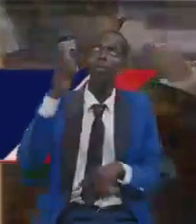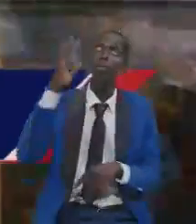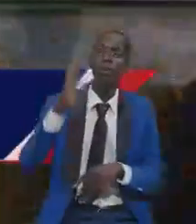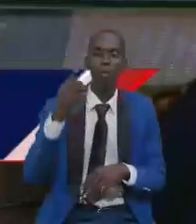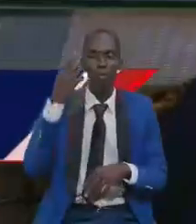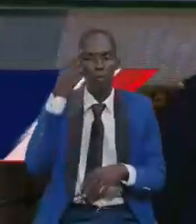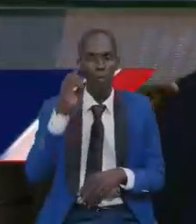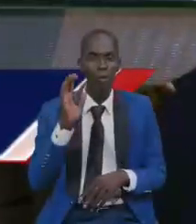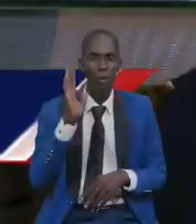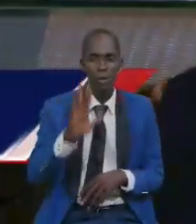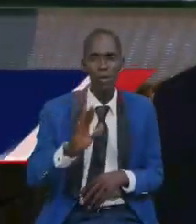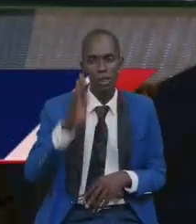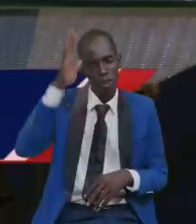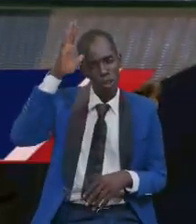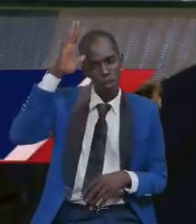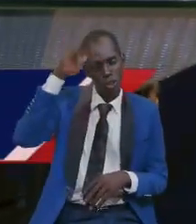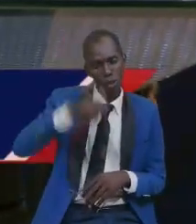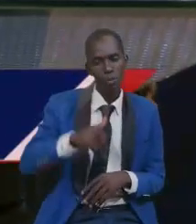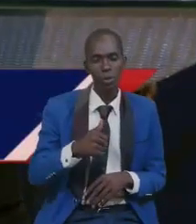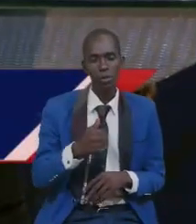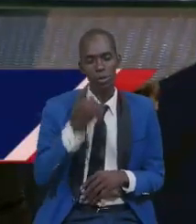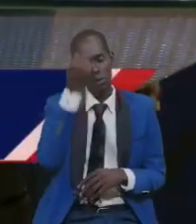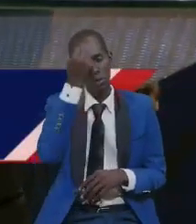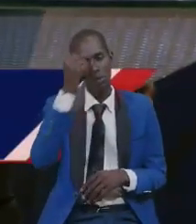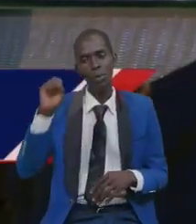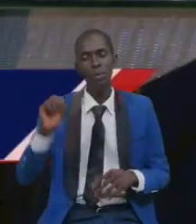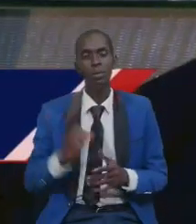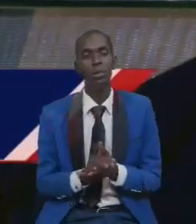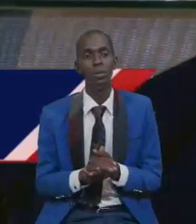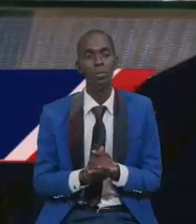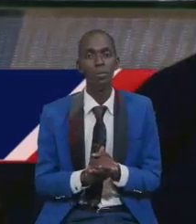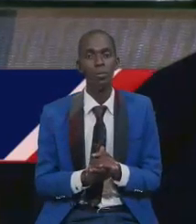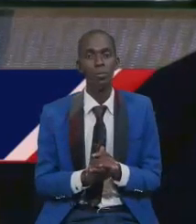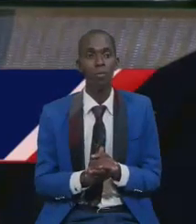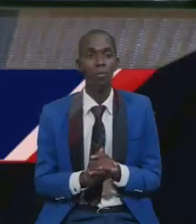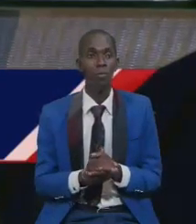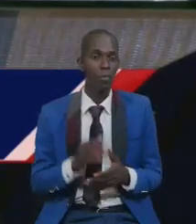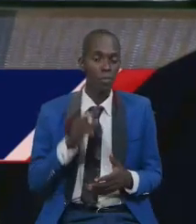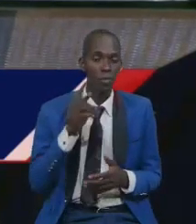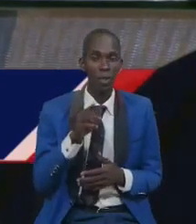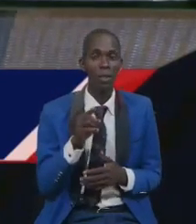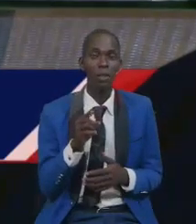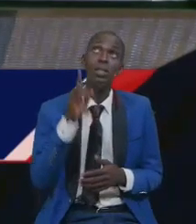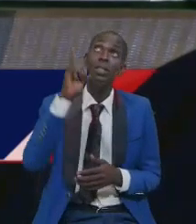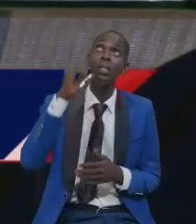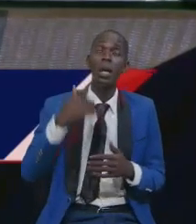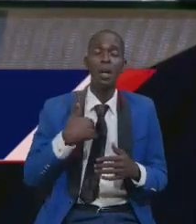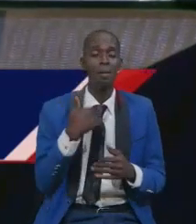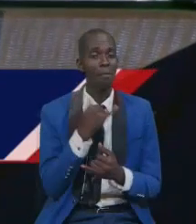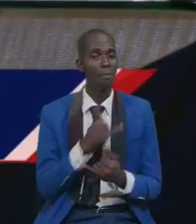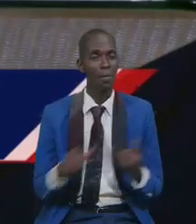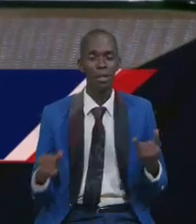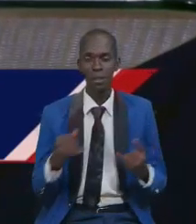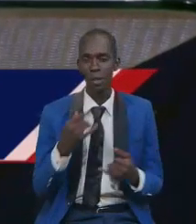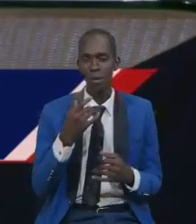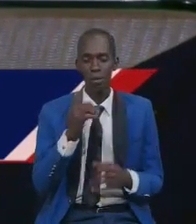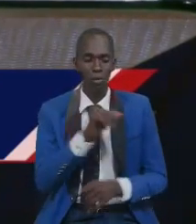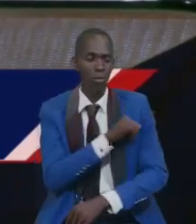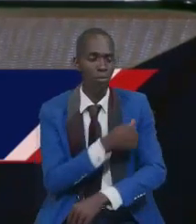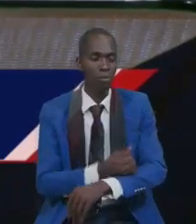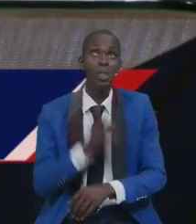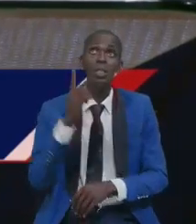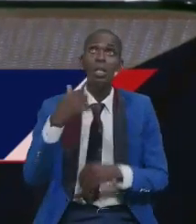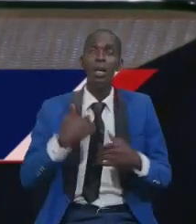himself like God. He was the final authority. He had the final say. He kind